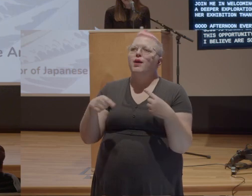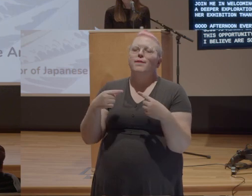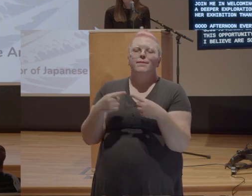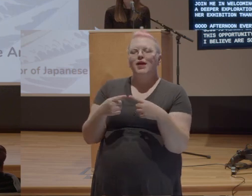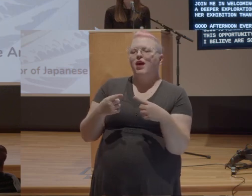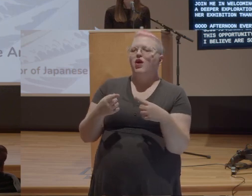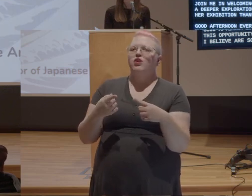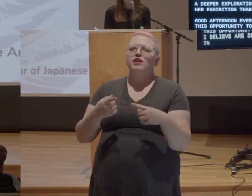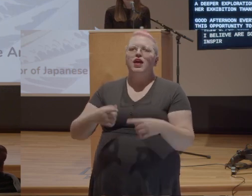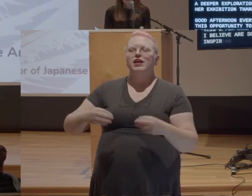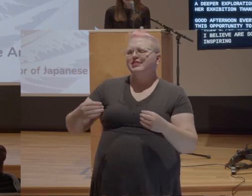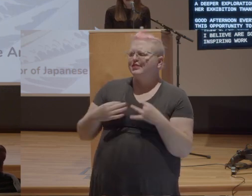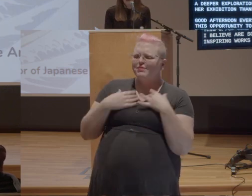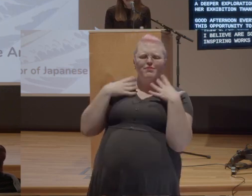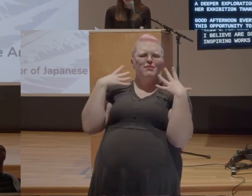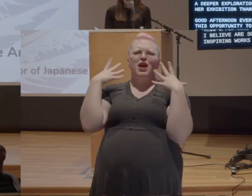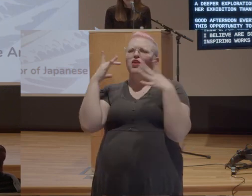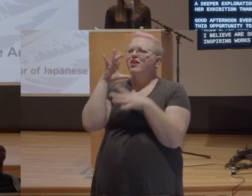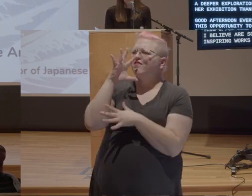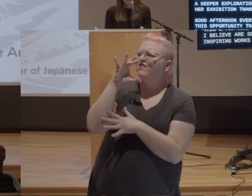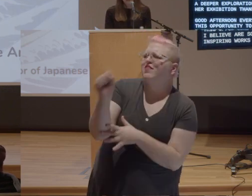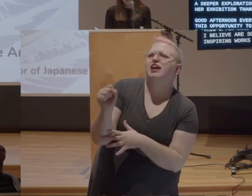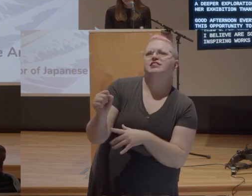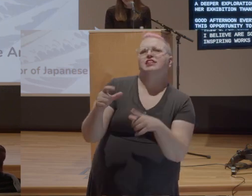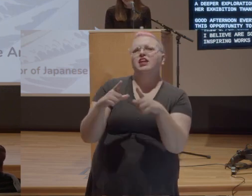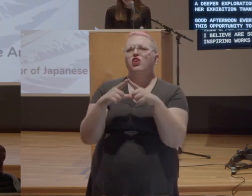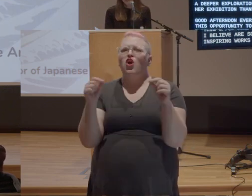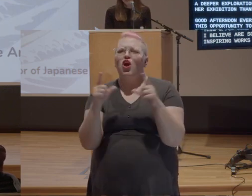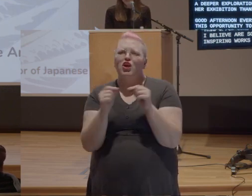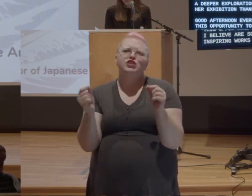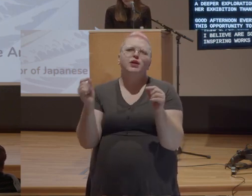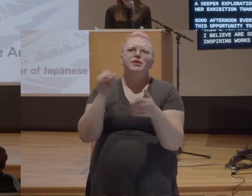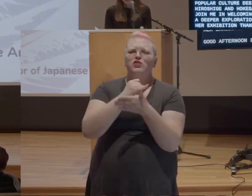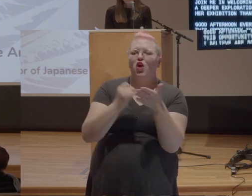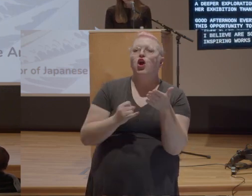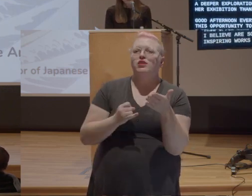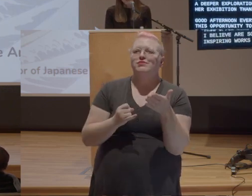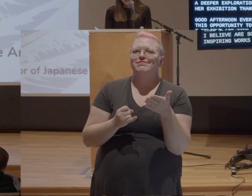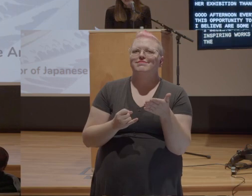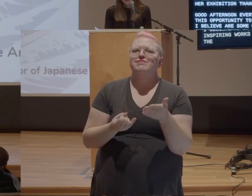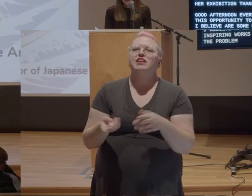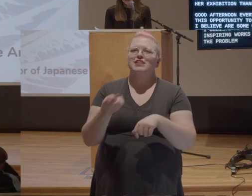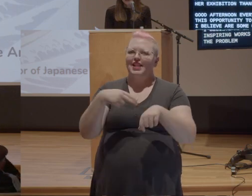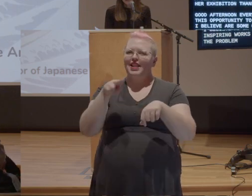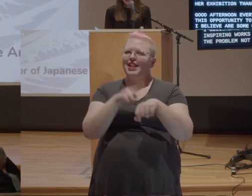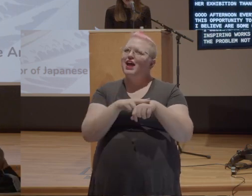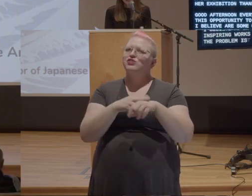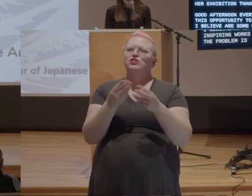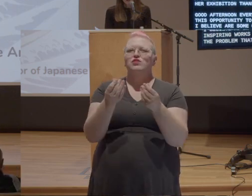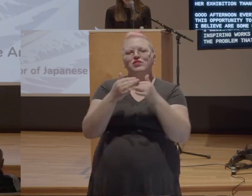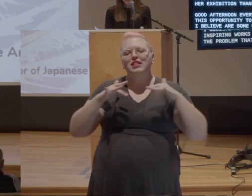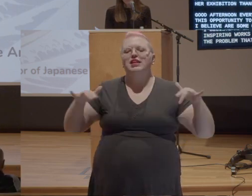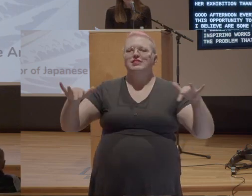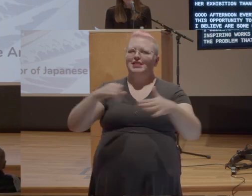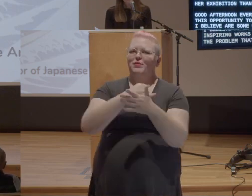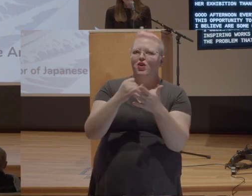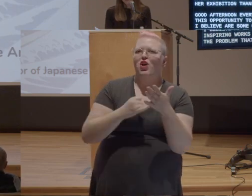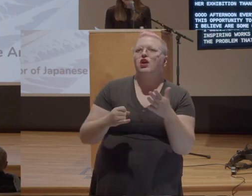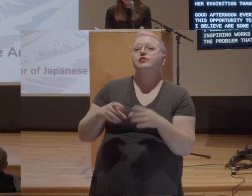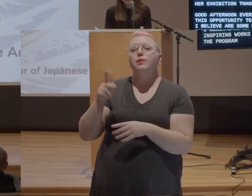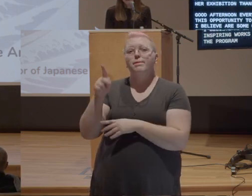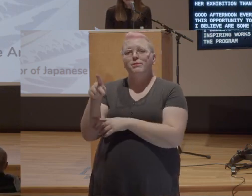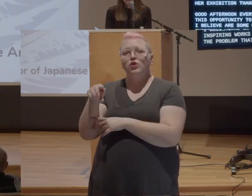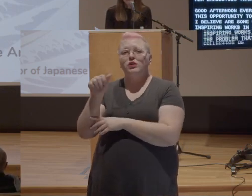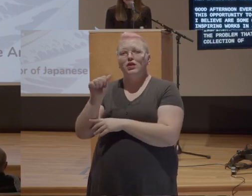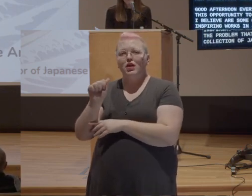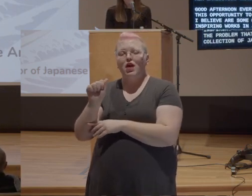and inspiring works in Japanese art, landscape prints. The Portland Art Museum cares for a world-class collection of